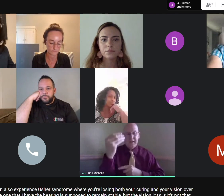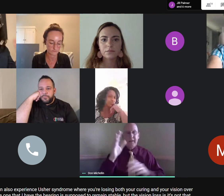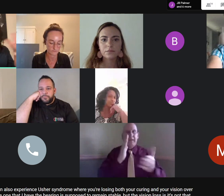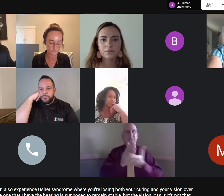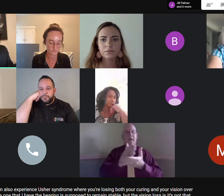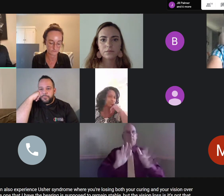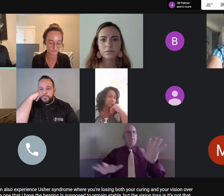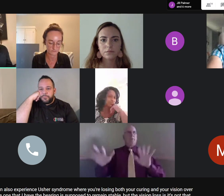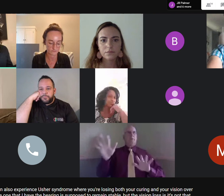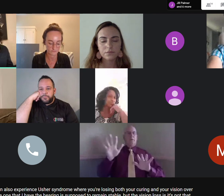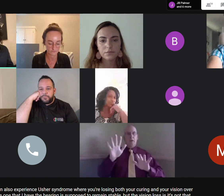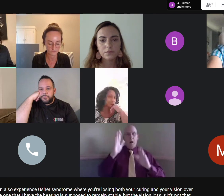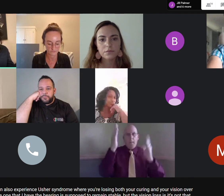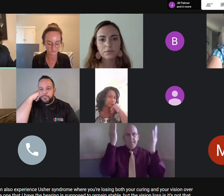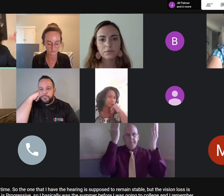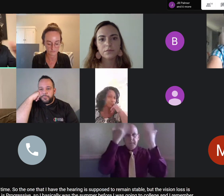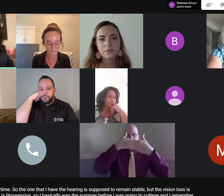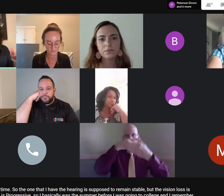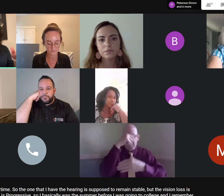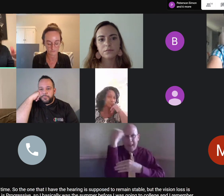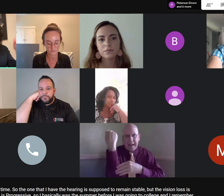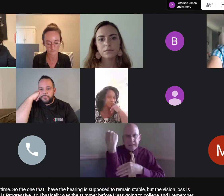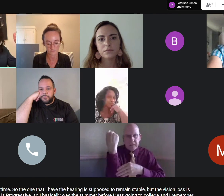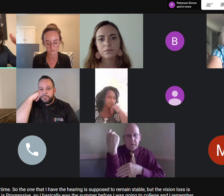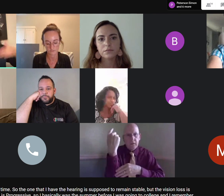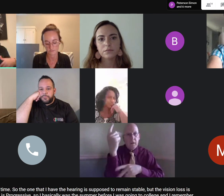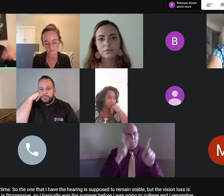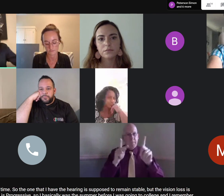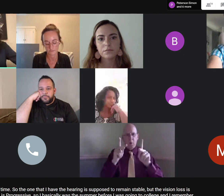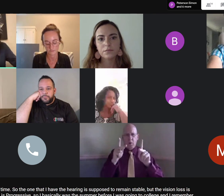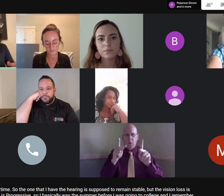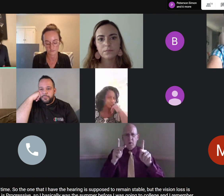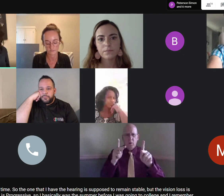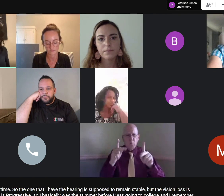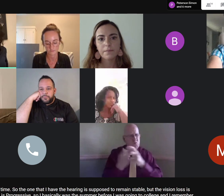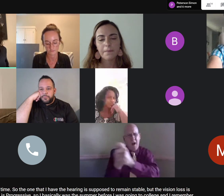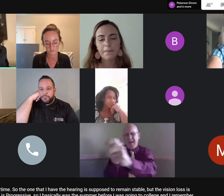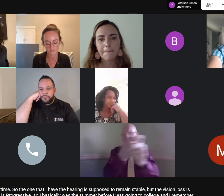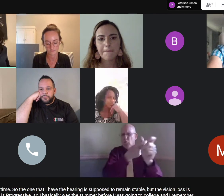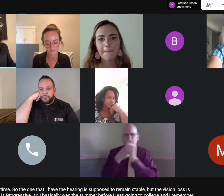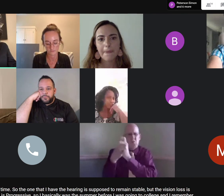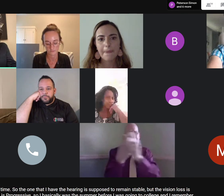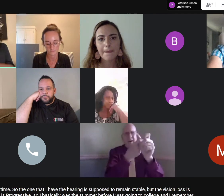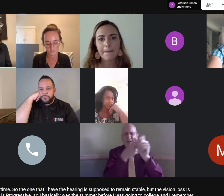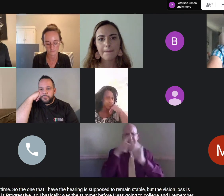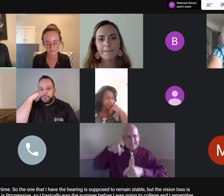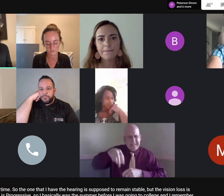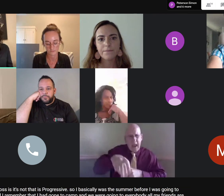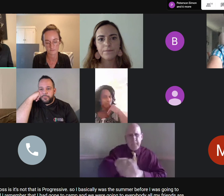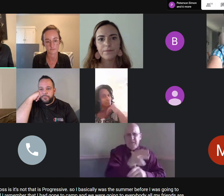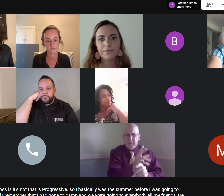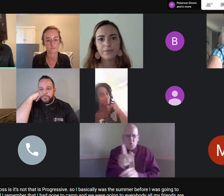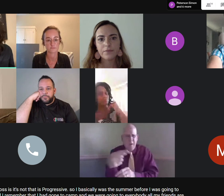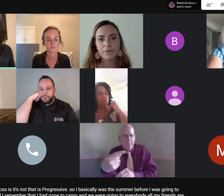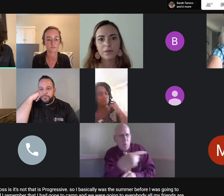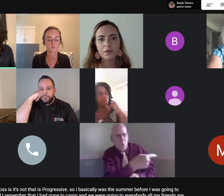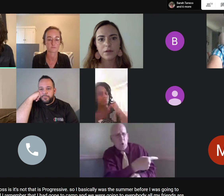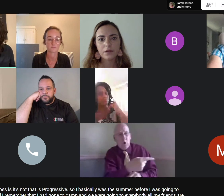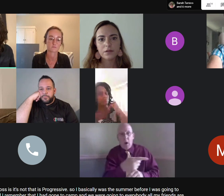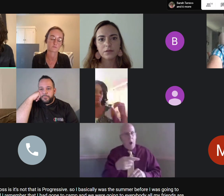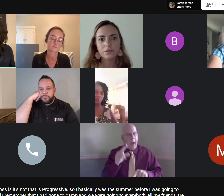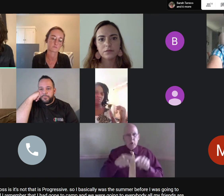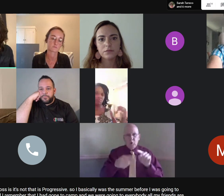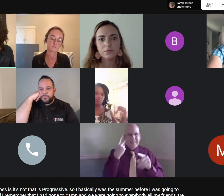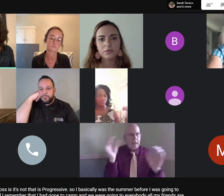stopped. Like, I couldn't see anything. But everybody in front of me was bounding and running down some steps and around a corner.